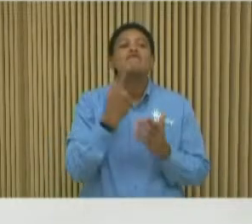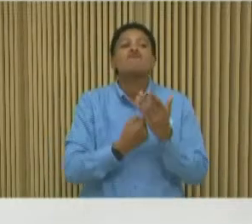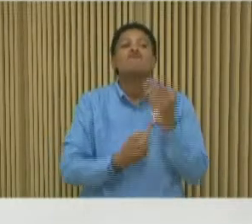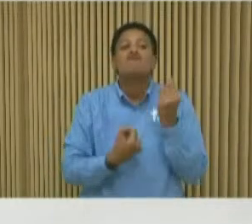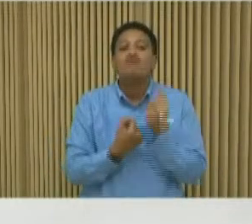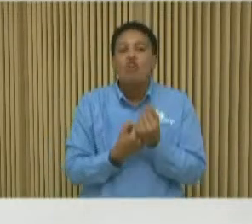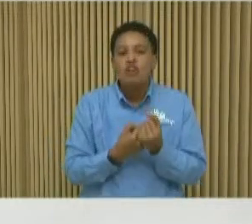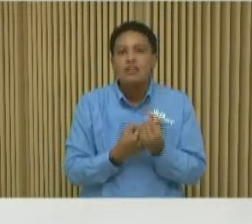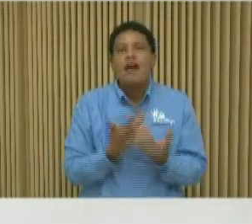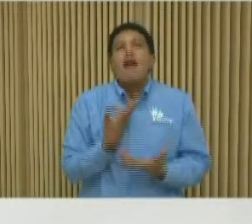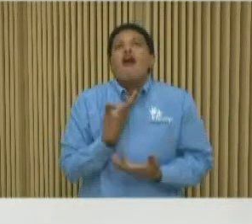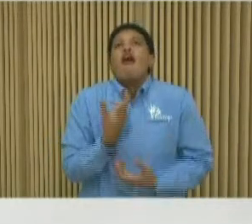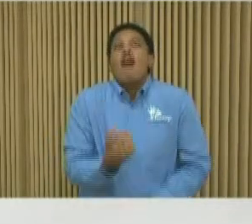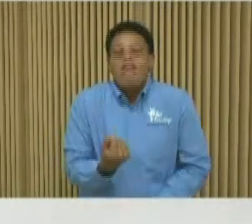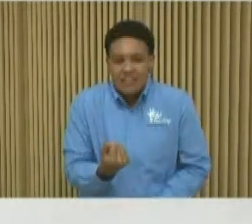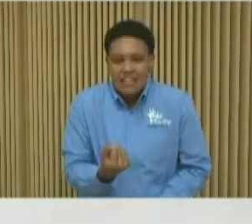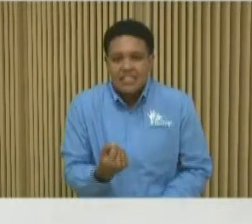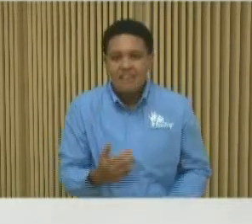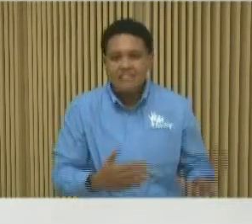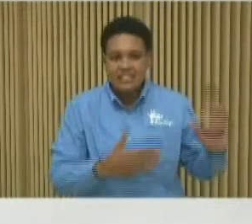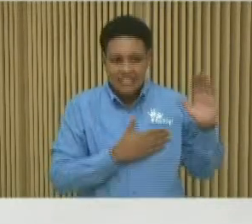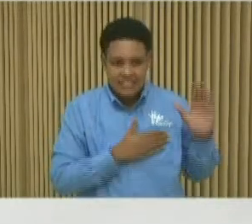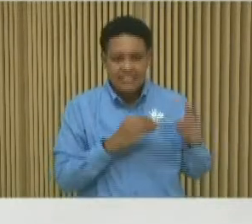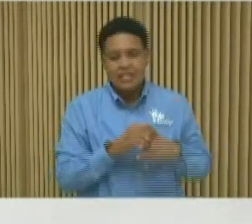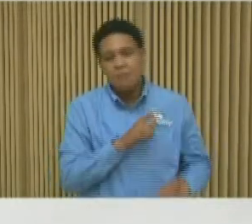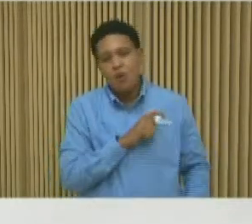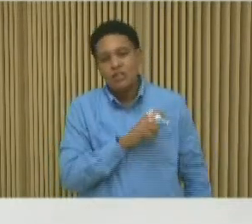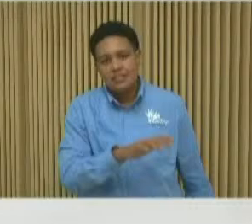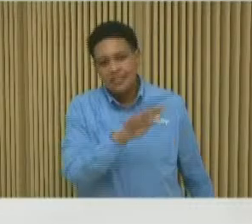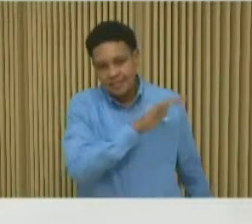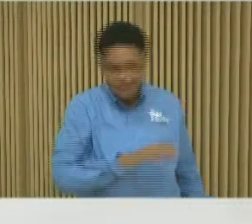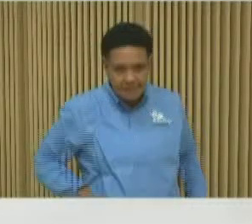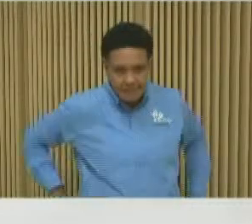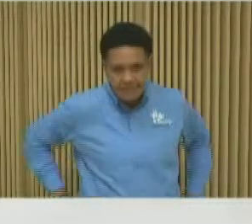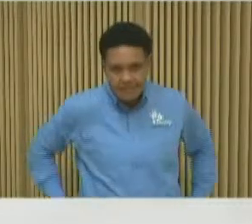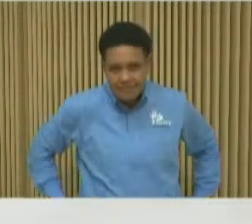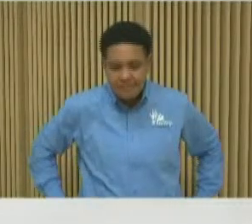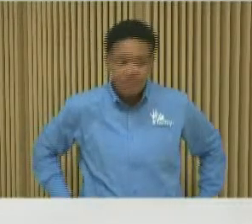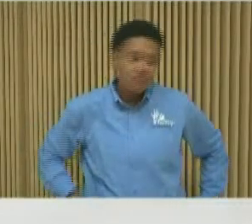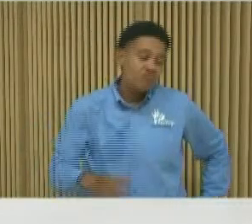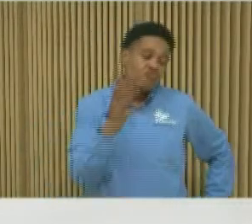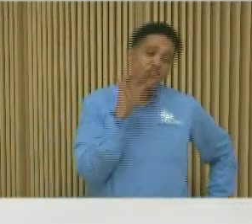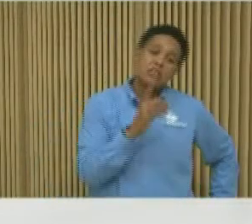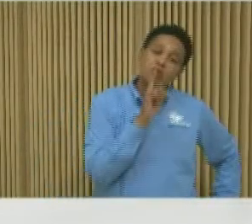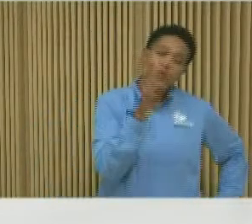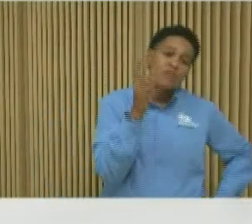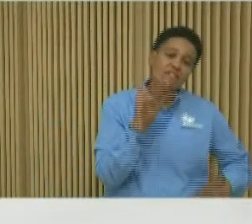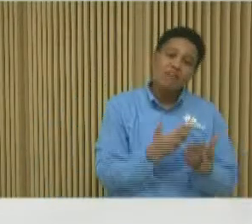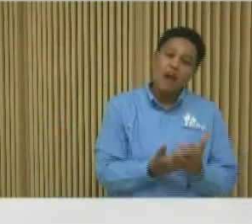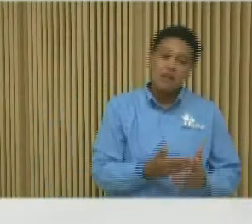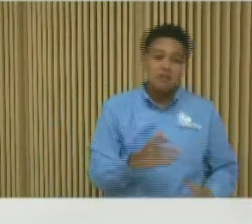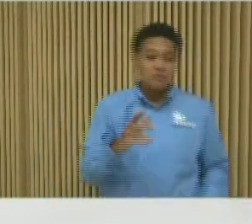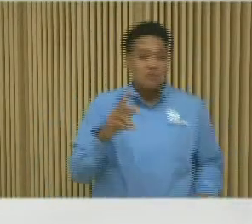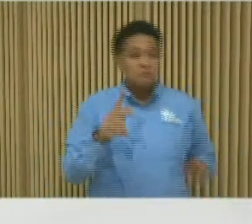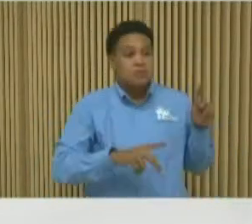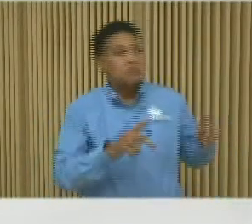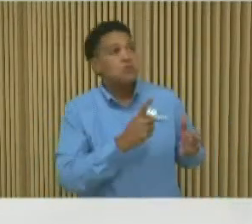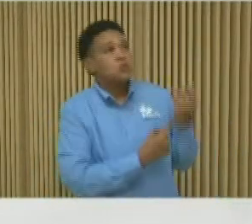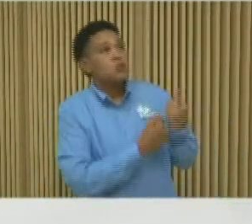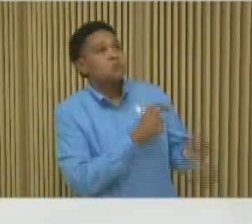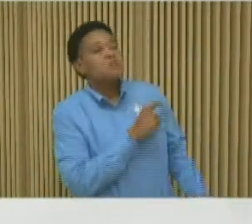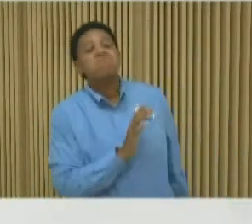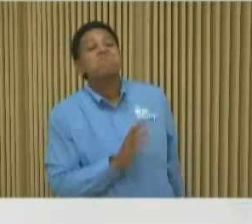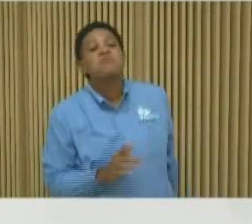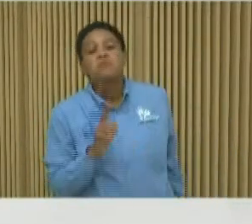and confidence of the citizens in the police. Okay. Regrettably, it is too low. We need